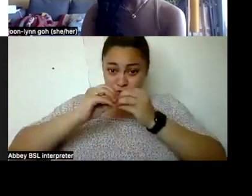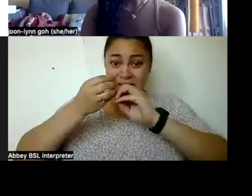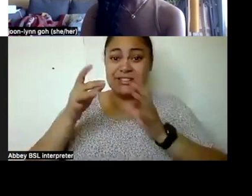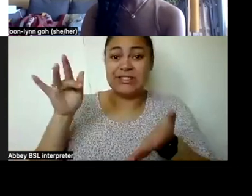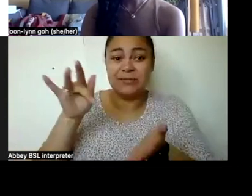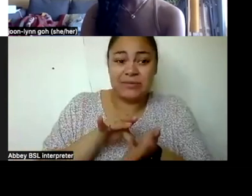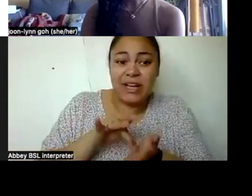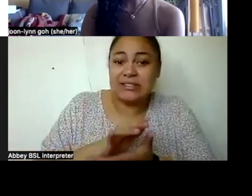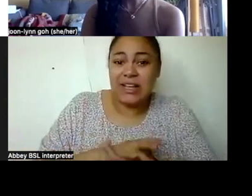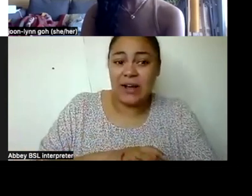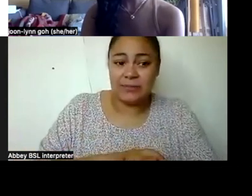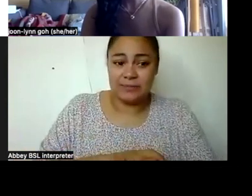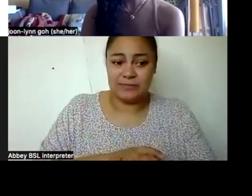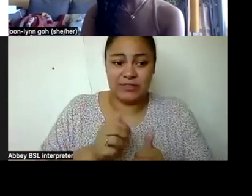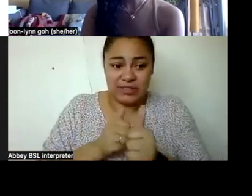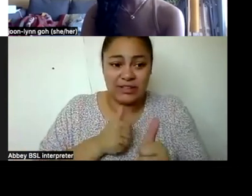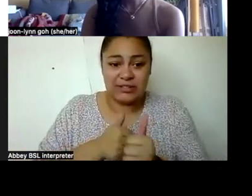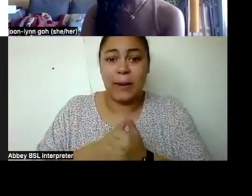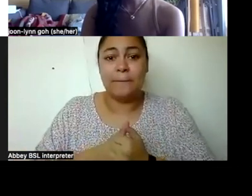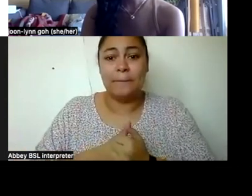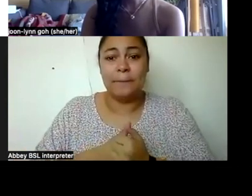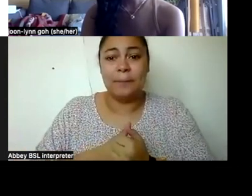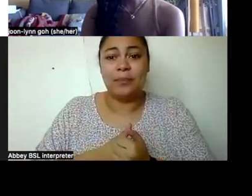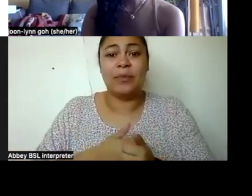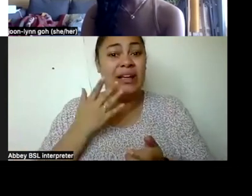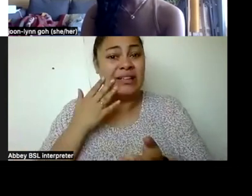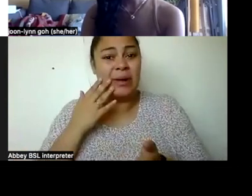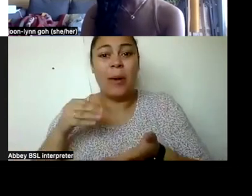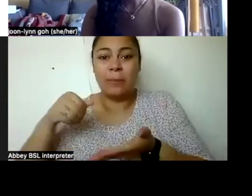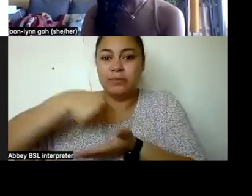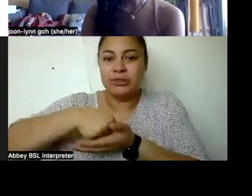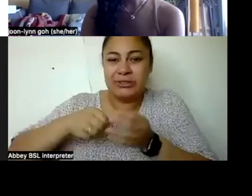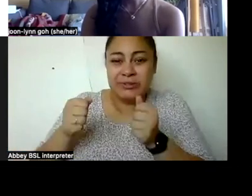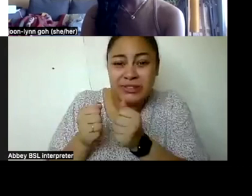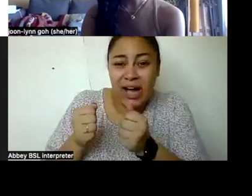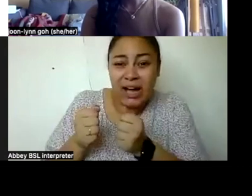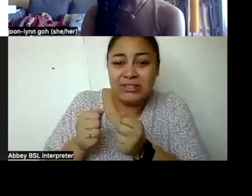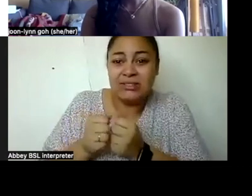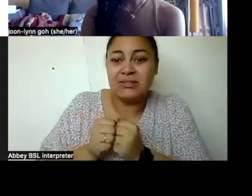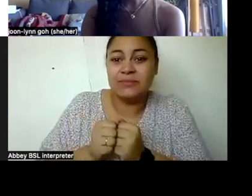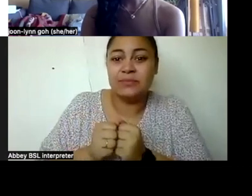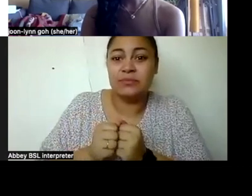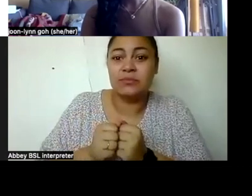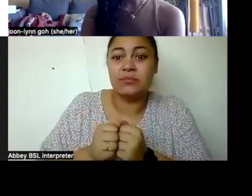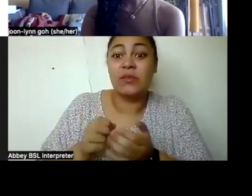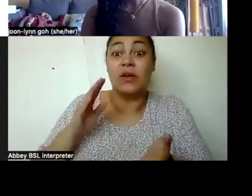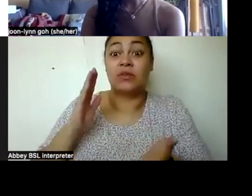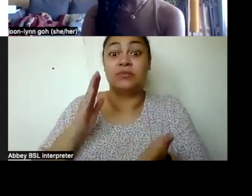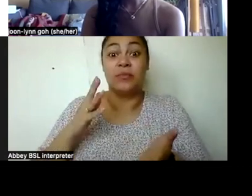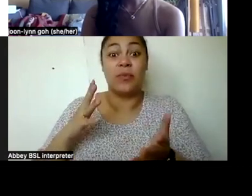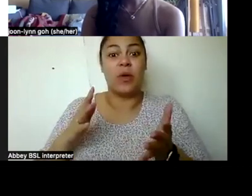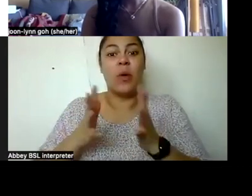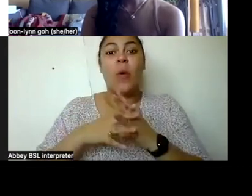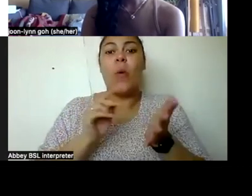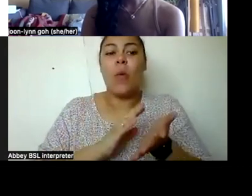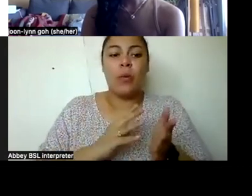are really tapping into that creativity, especially when budgets are tight. So, you know, I also really enjoyed the well-being support